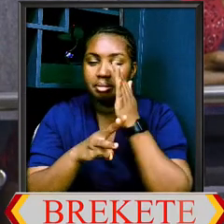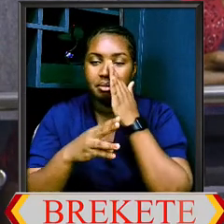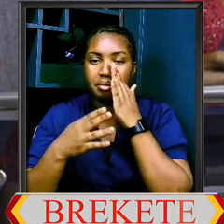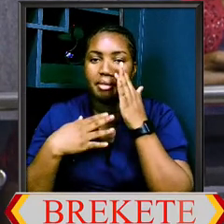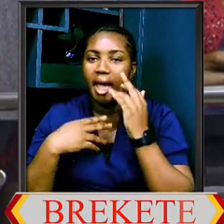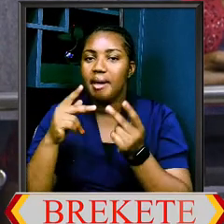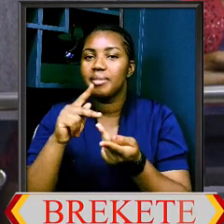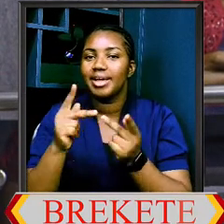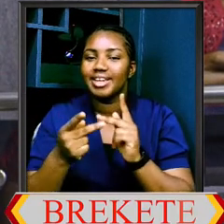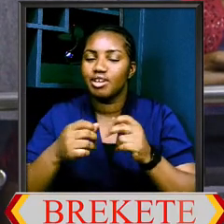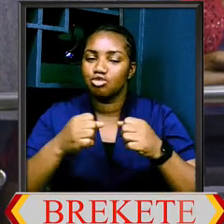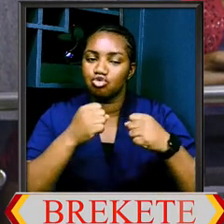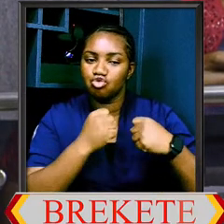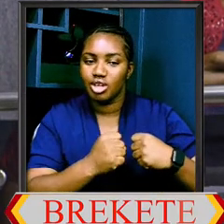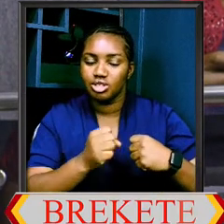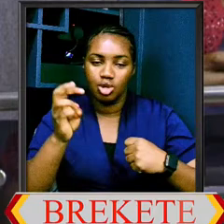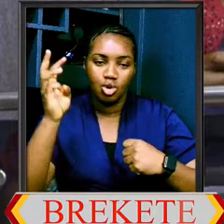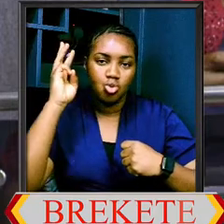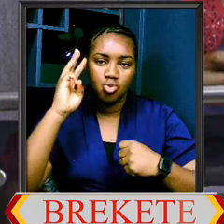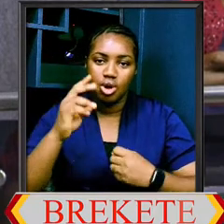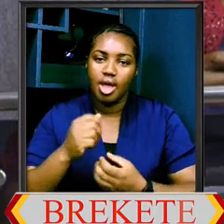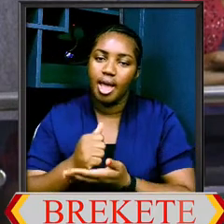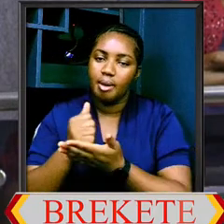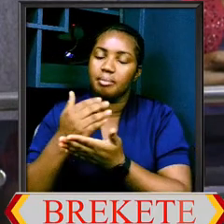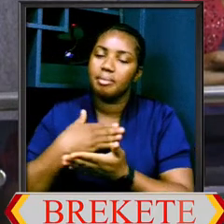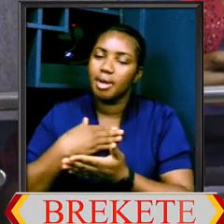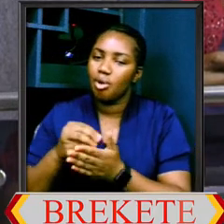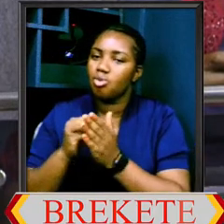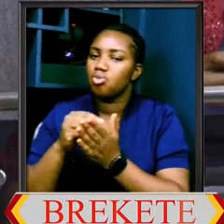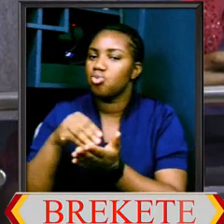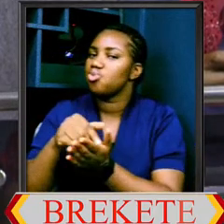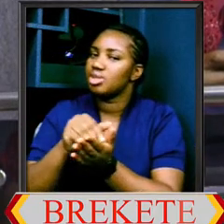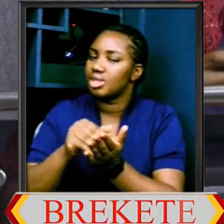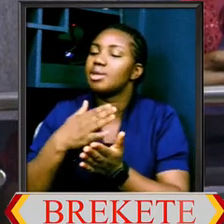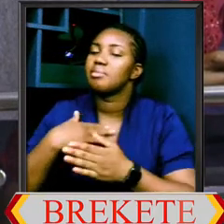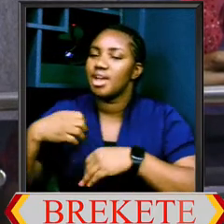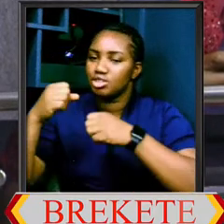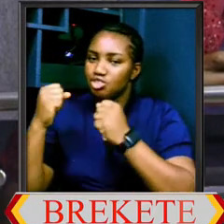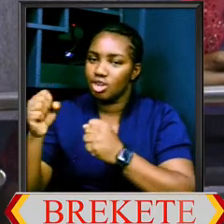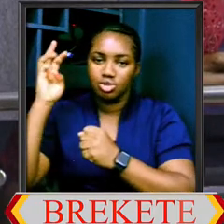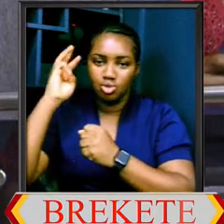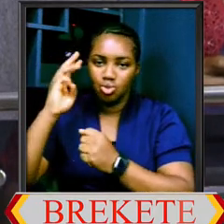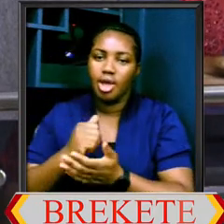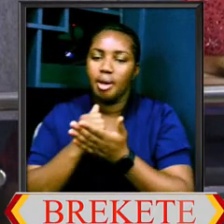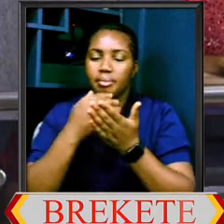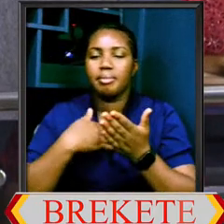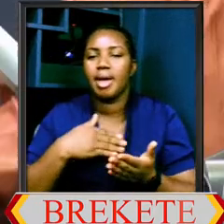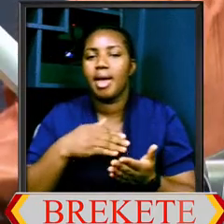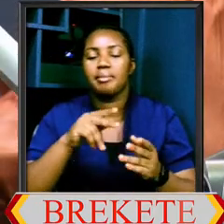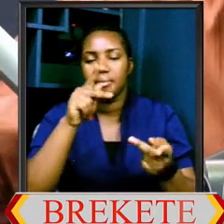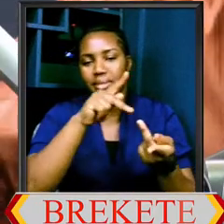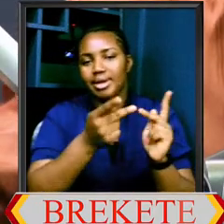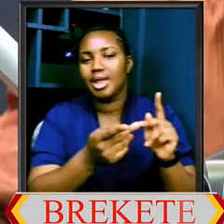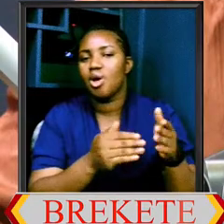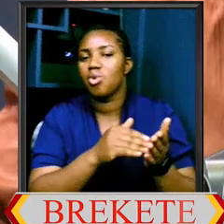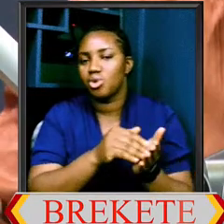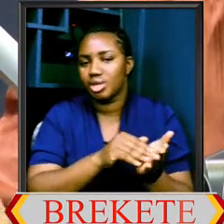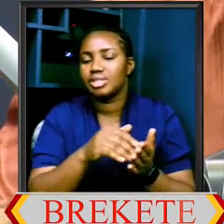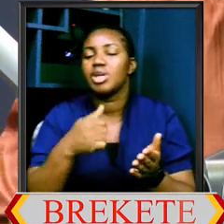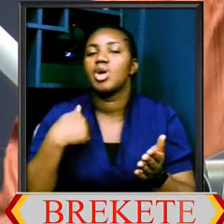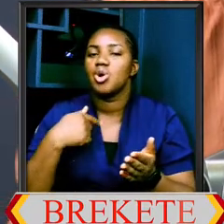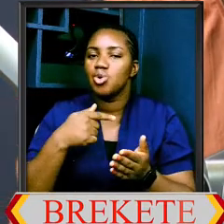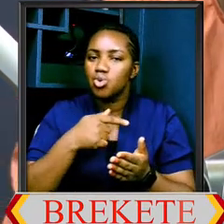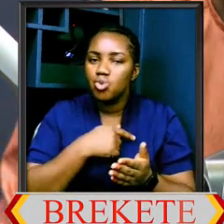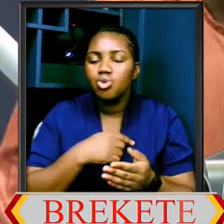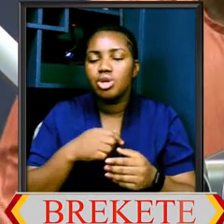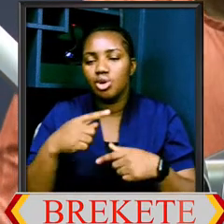my partner strength go augment my weakness. My strength go augment my... Now so, we go to stagger, they go